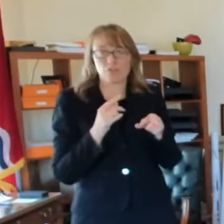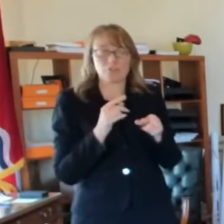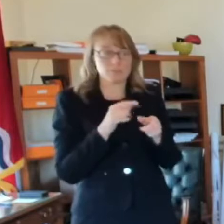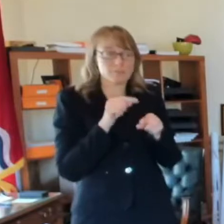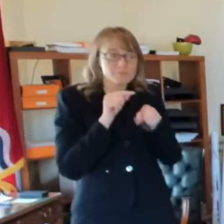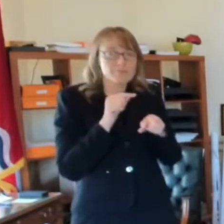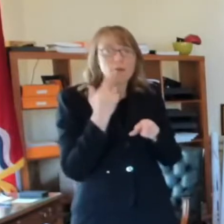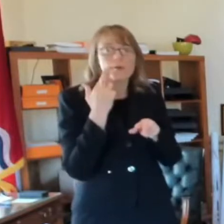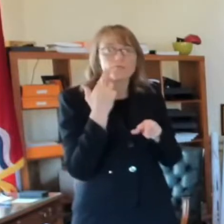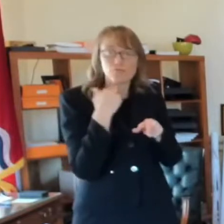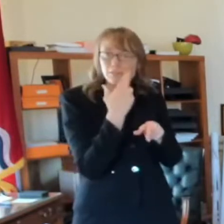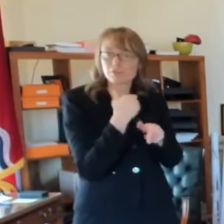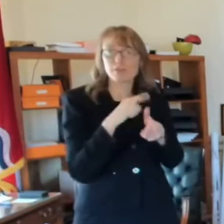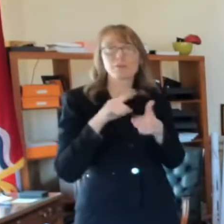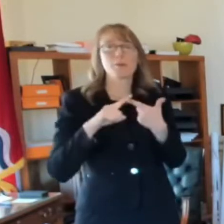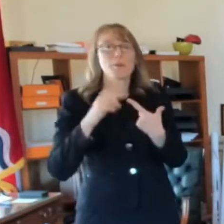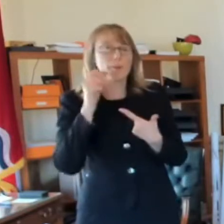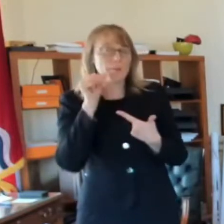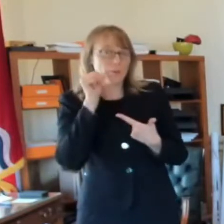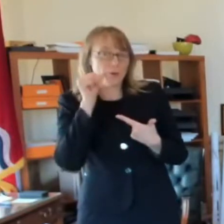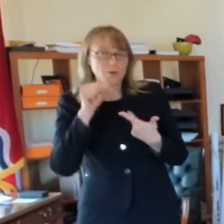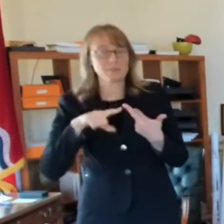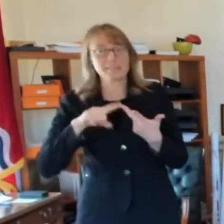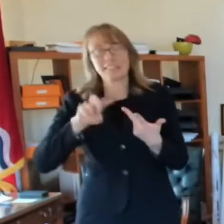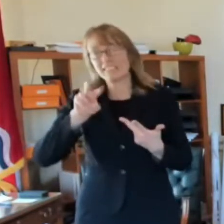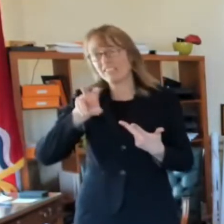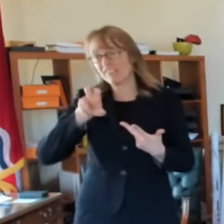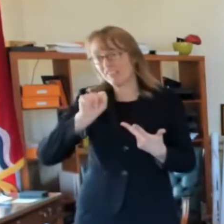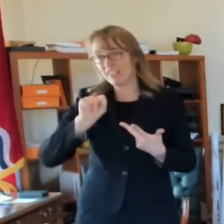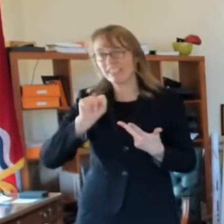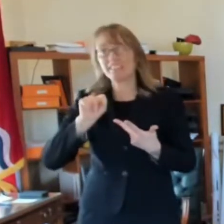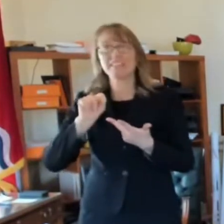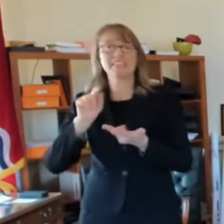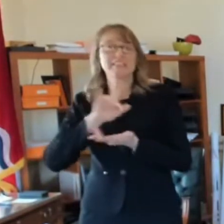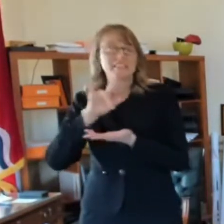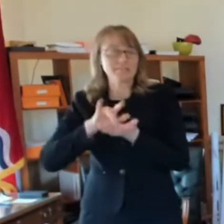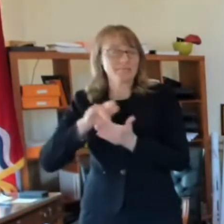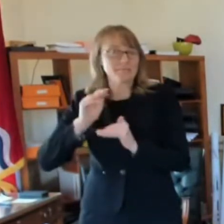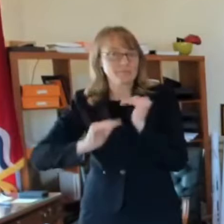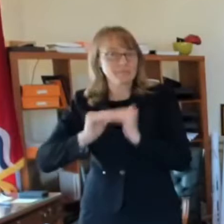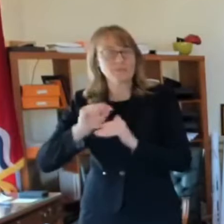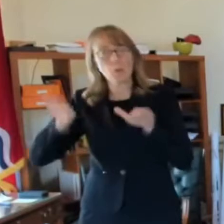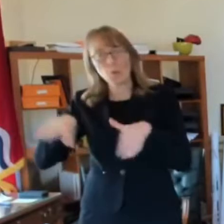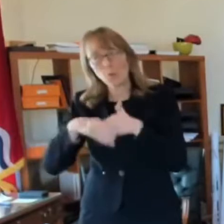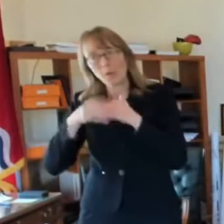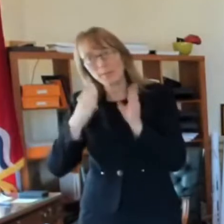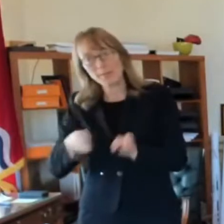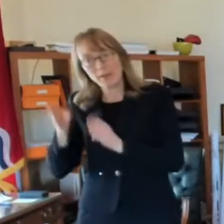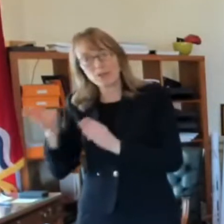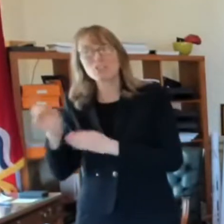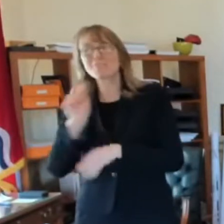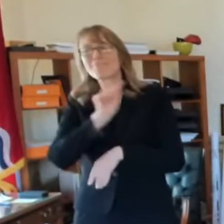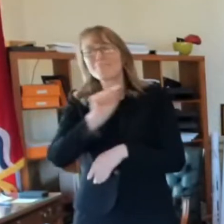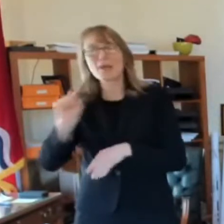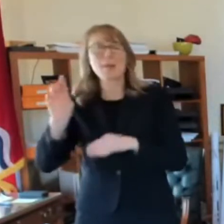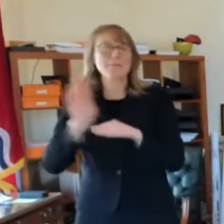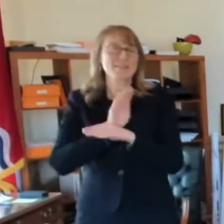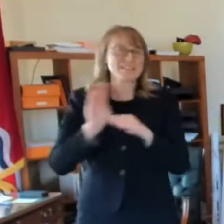and event spaces and wedding planners and folks whose businesses have been